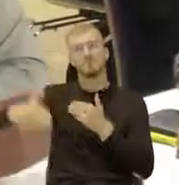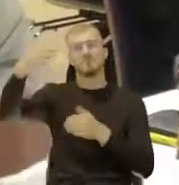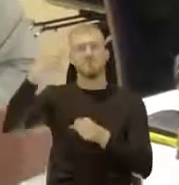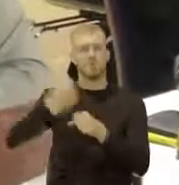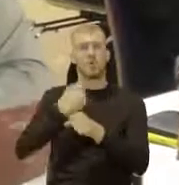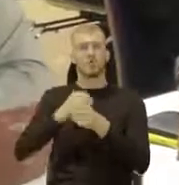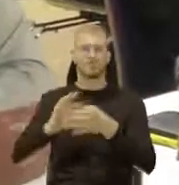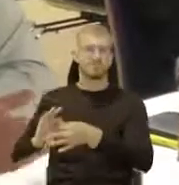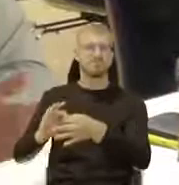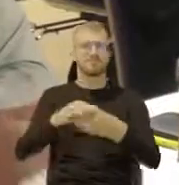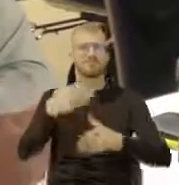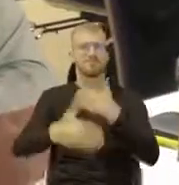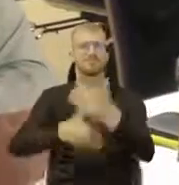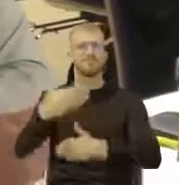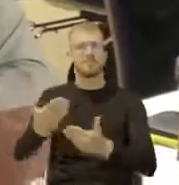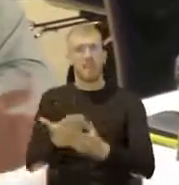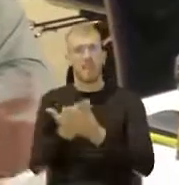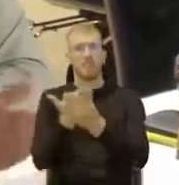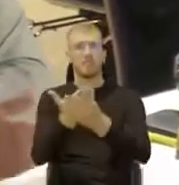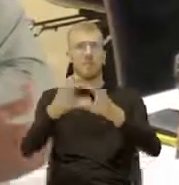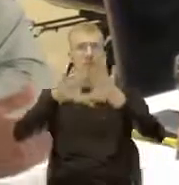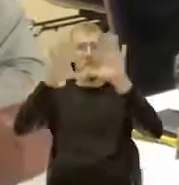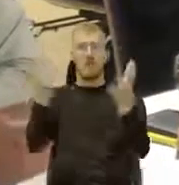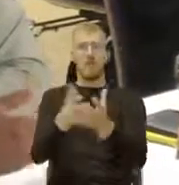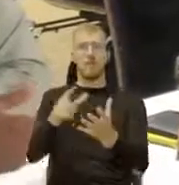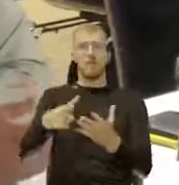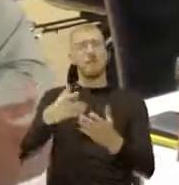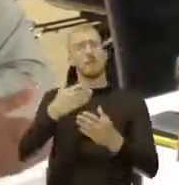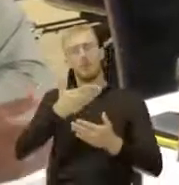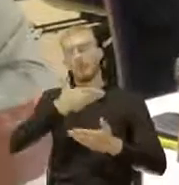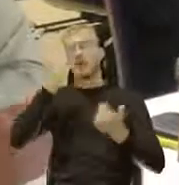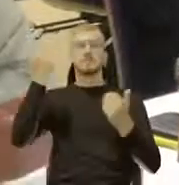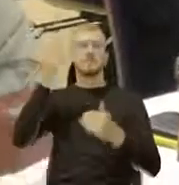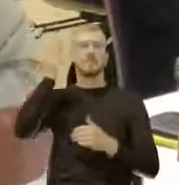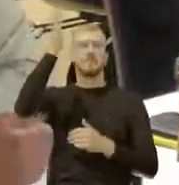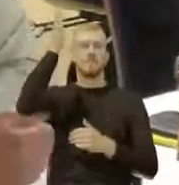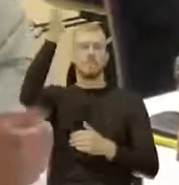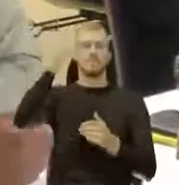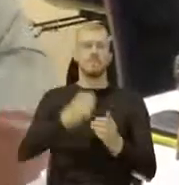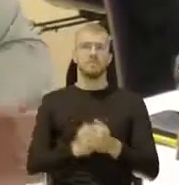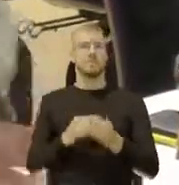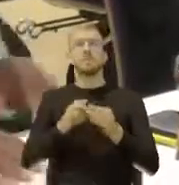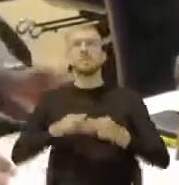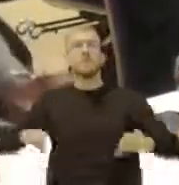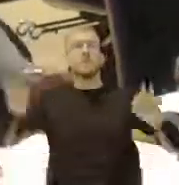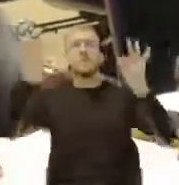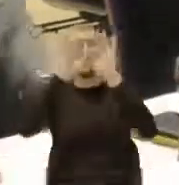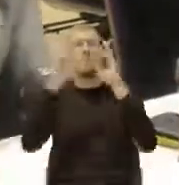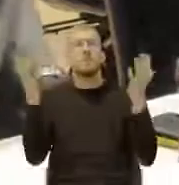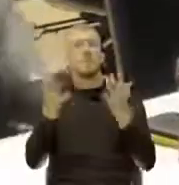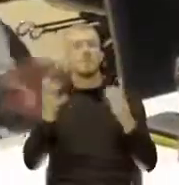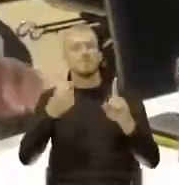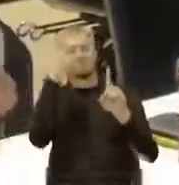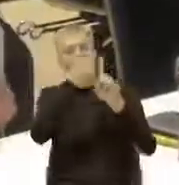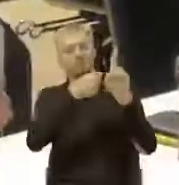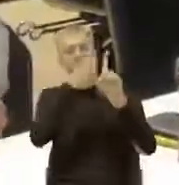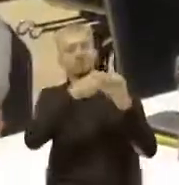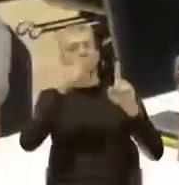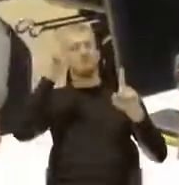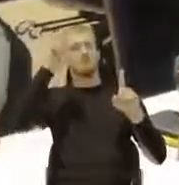to heal the world, to save it and make it better for us, for now and for the future. Thank you very much.